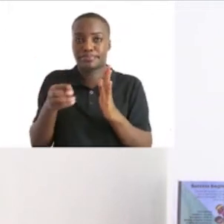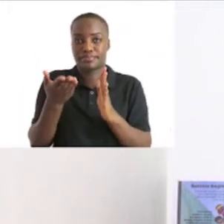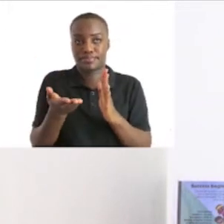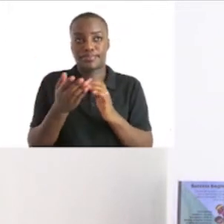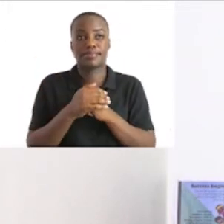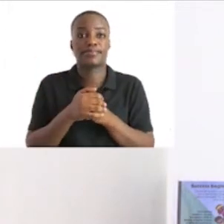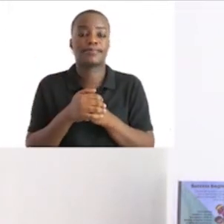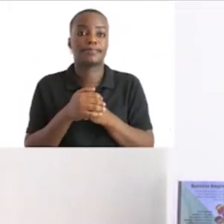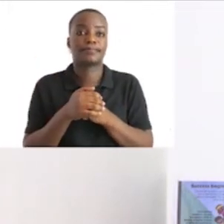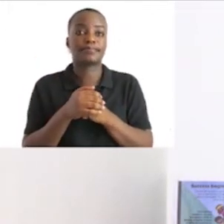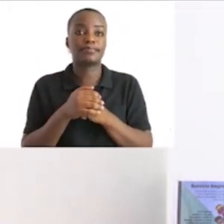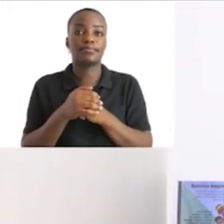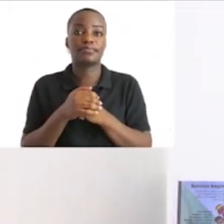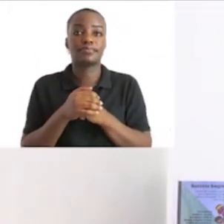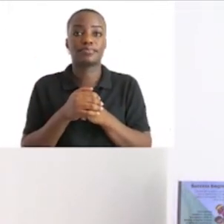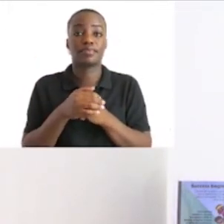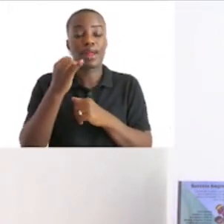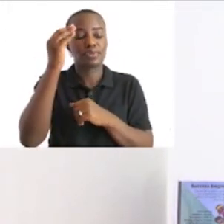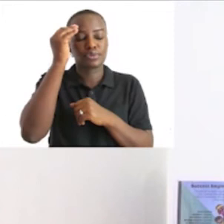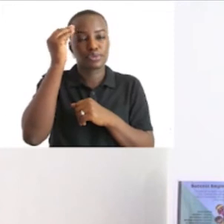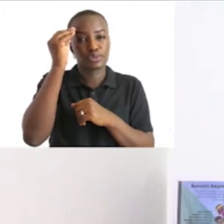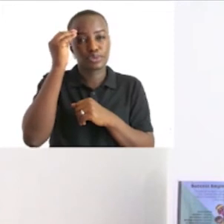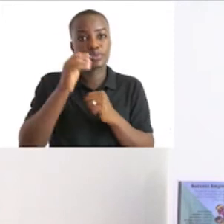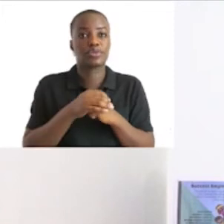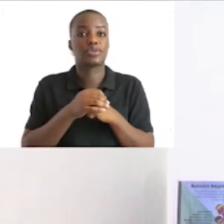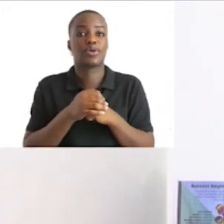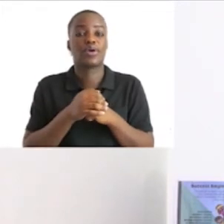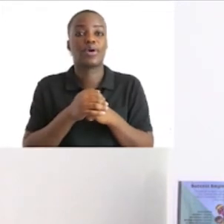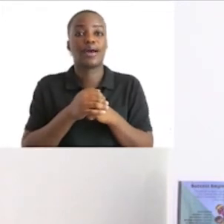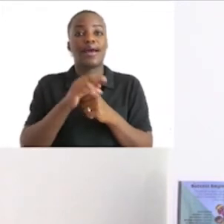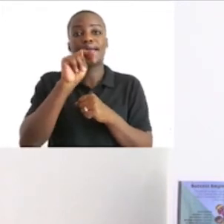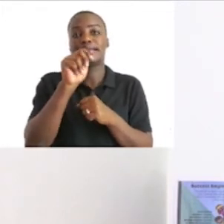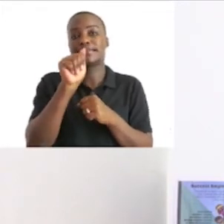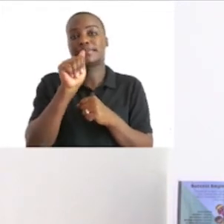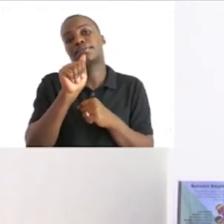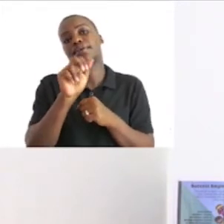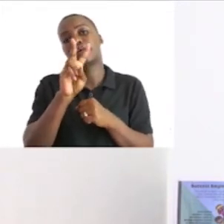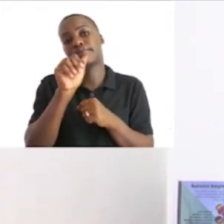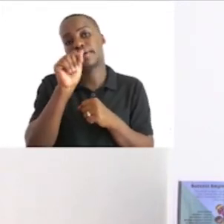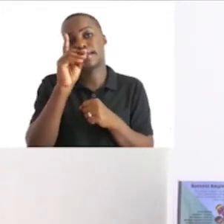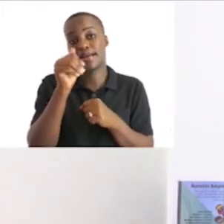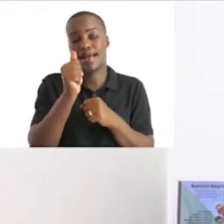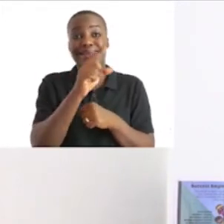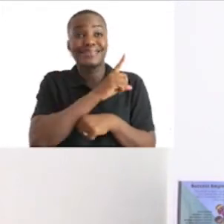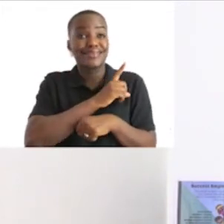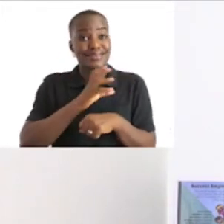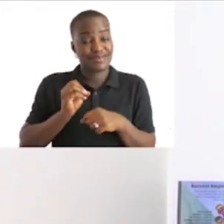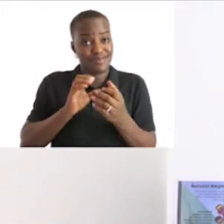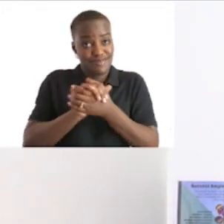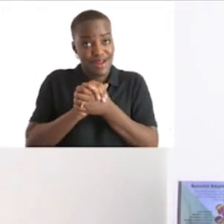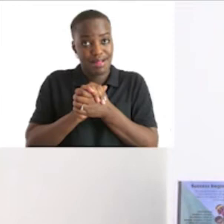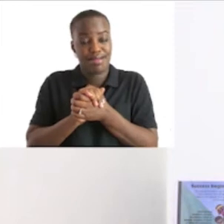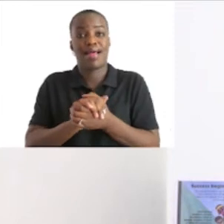well. Now we know that Nevada has 10 of her classmates that